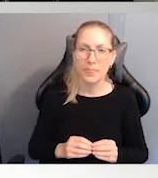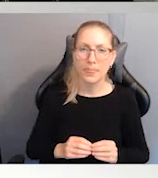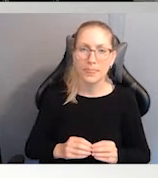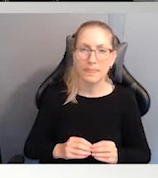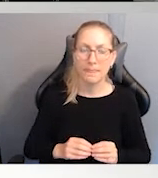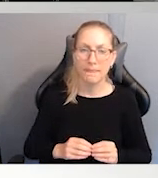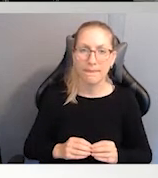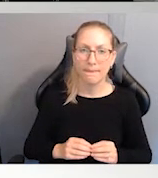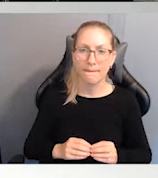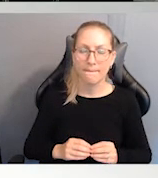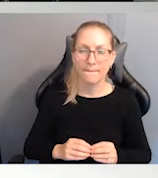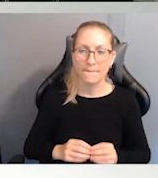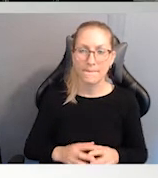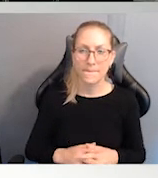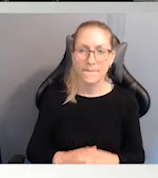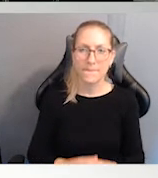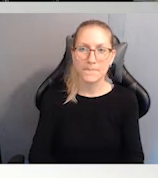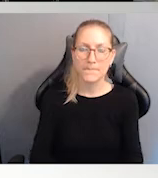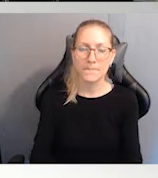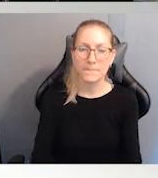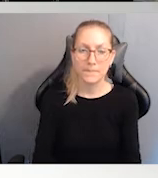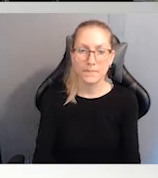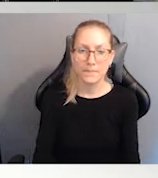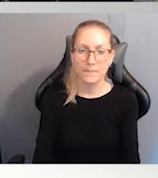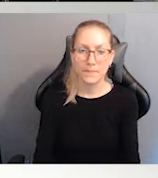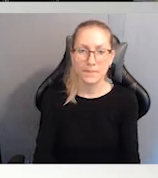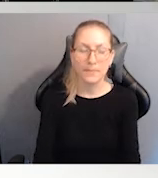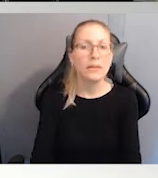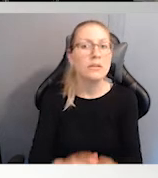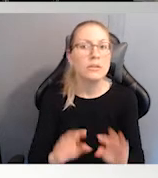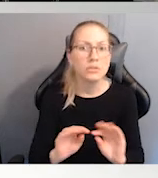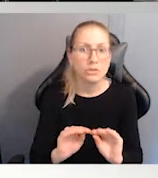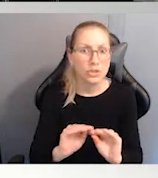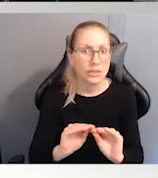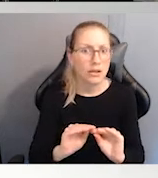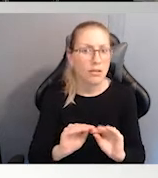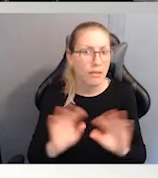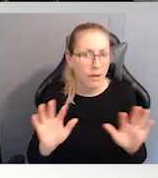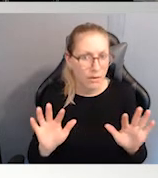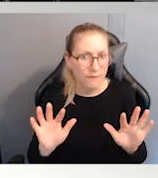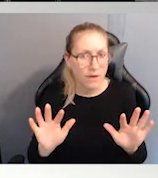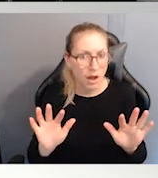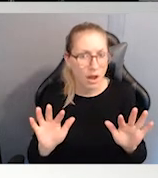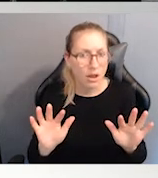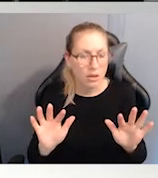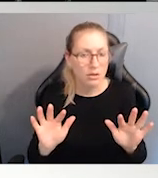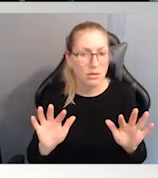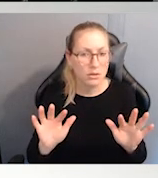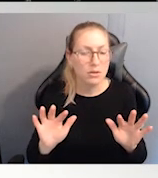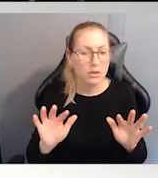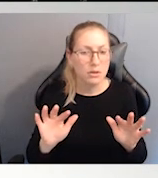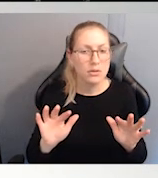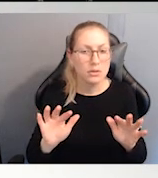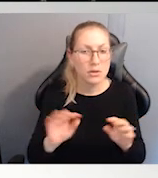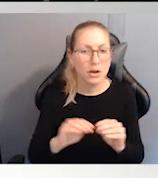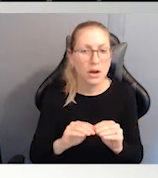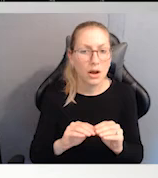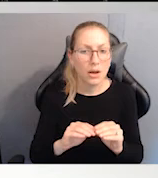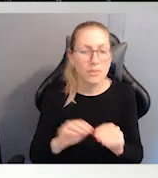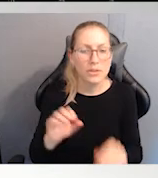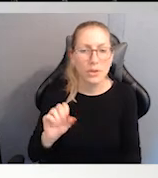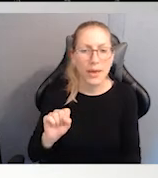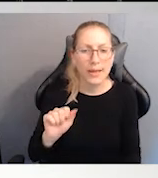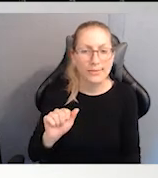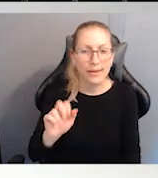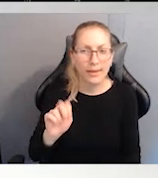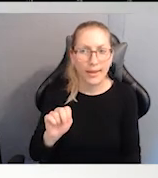because of the COVID. Right. So just to clarify, the umbrella group is called Florida Sands. Right. SANDS.